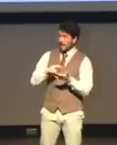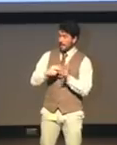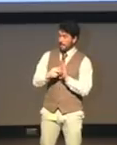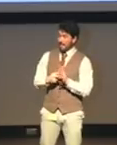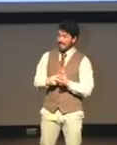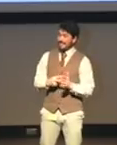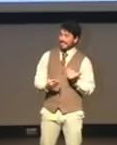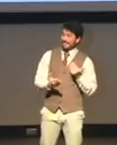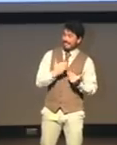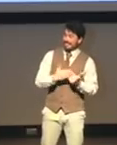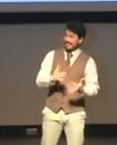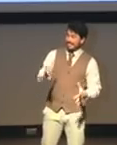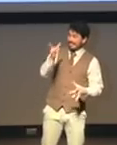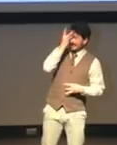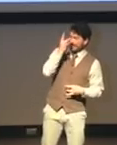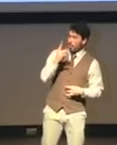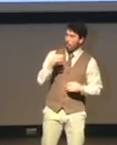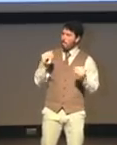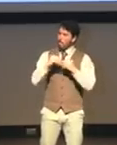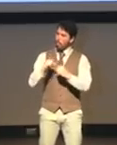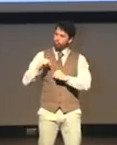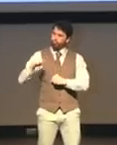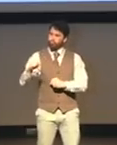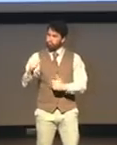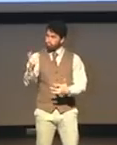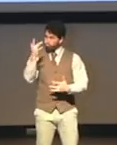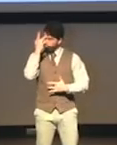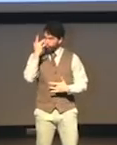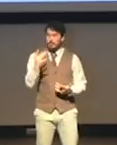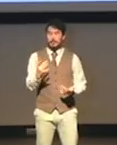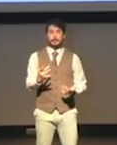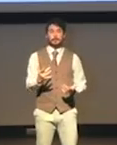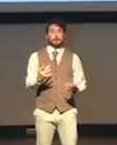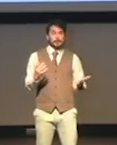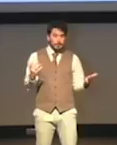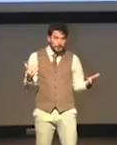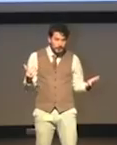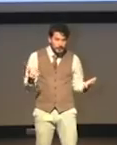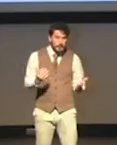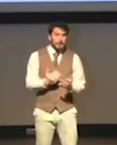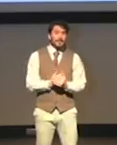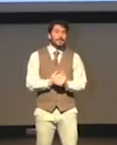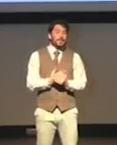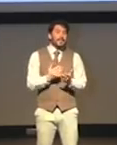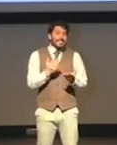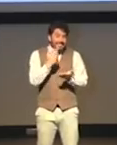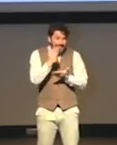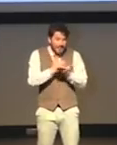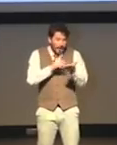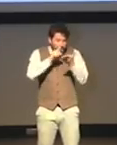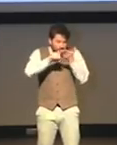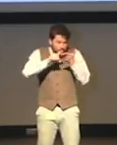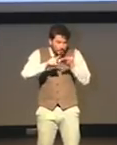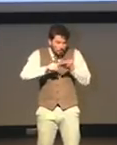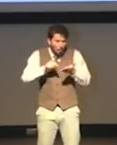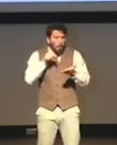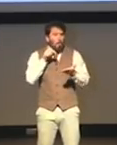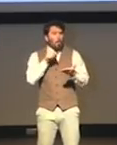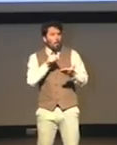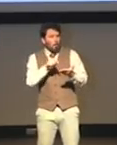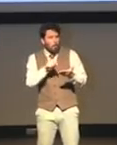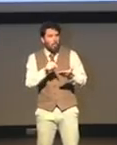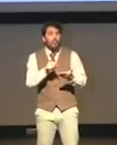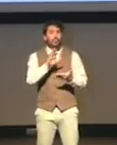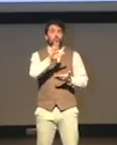COVID and severity? So I've heard some case reports and some information that blood type may be related to severity